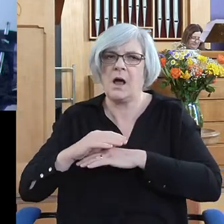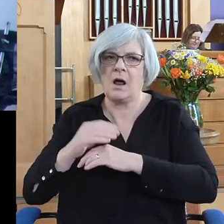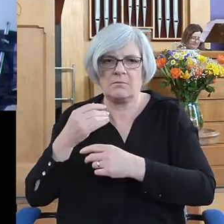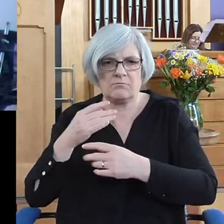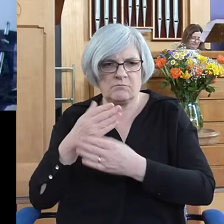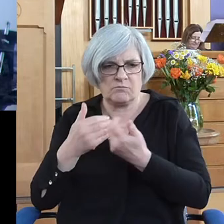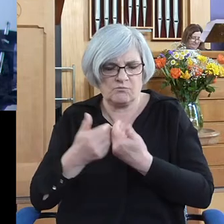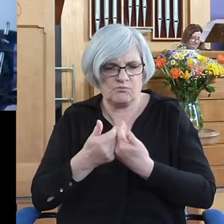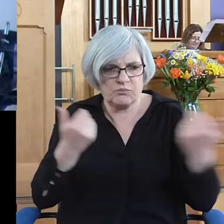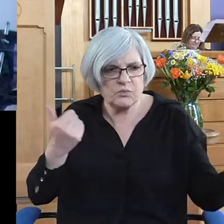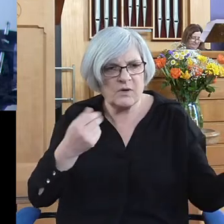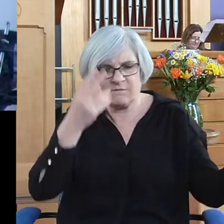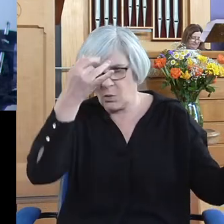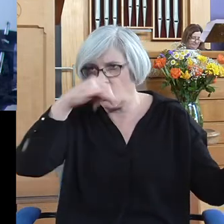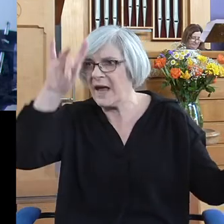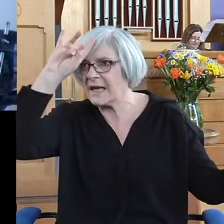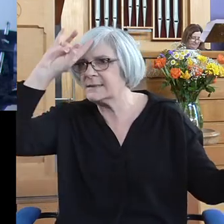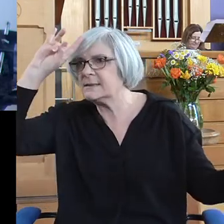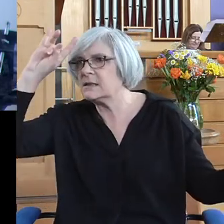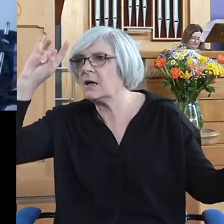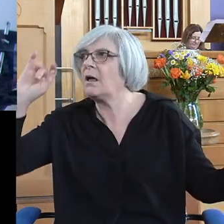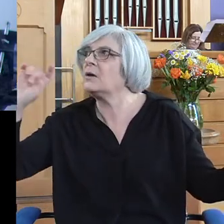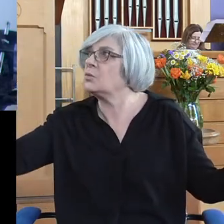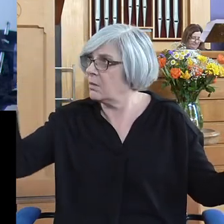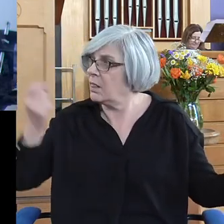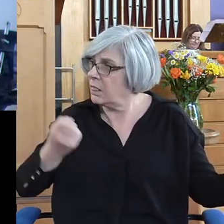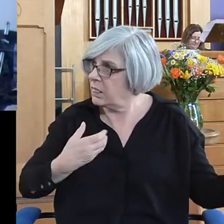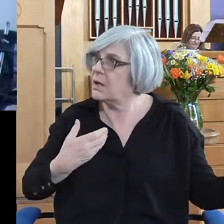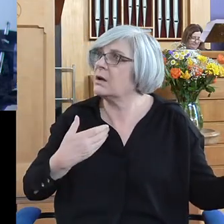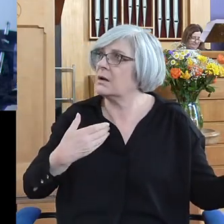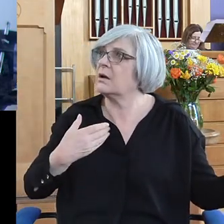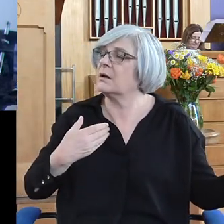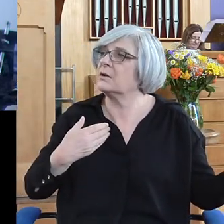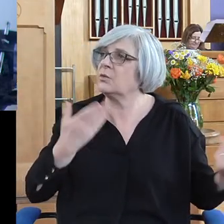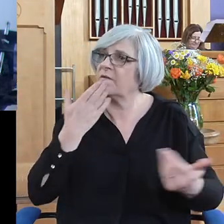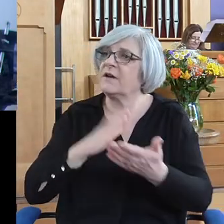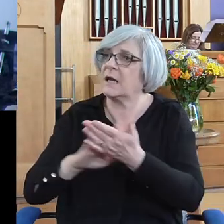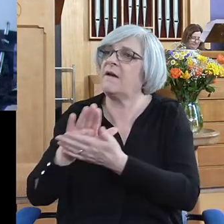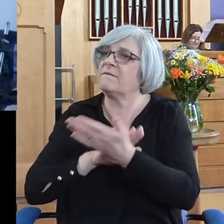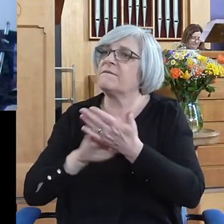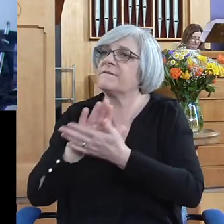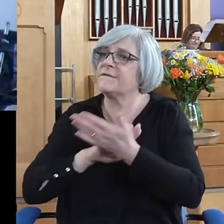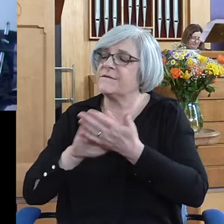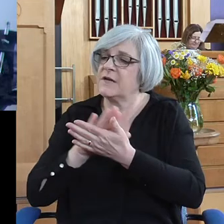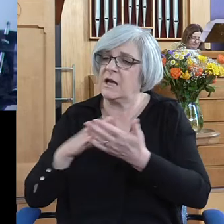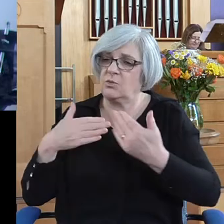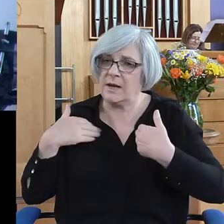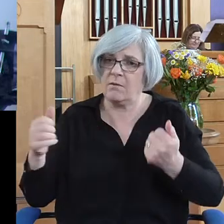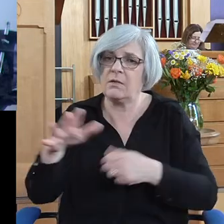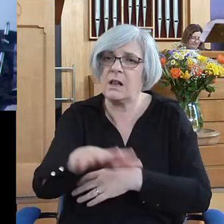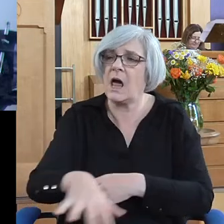ways, then you will hear from heaven and you will forgive their sins and will heal their land.